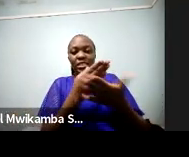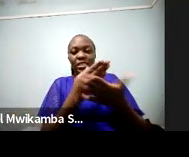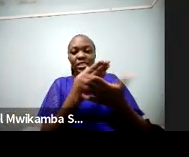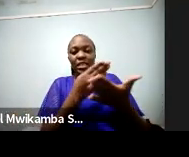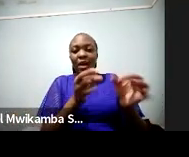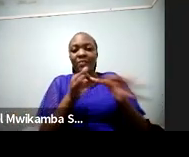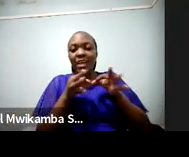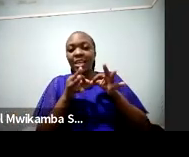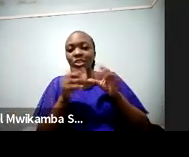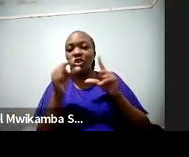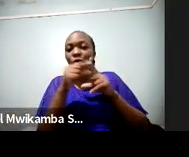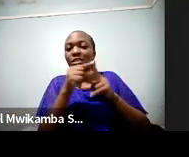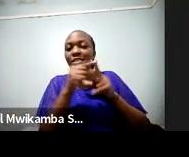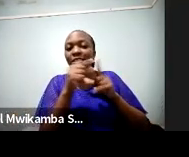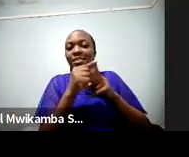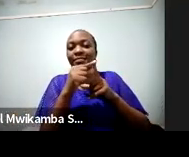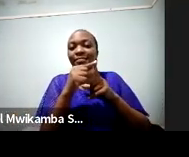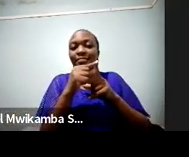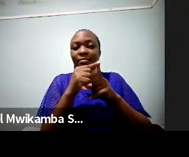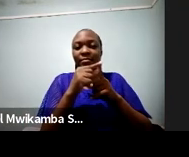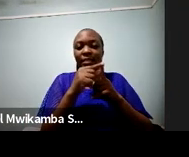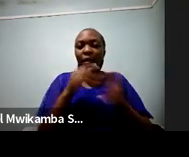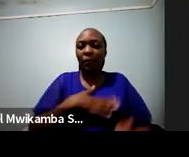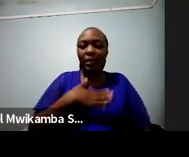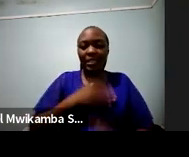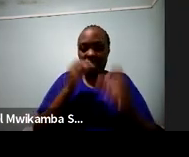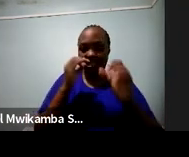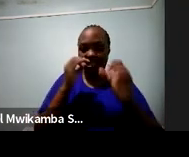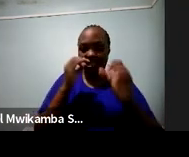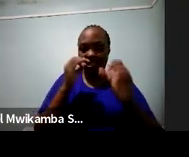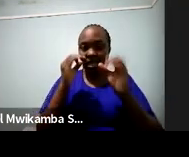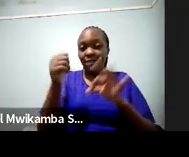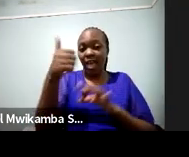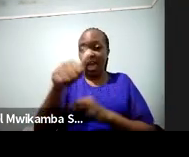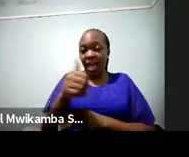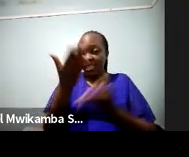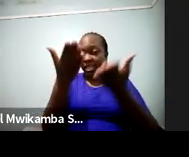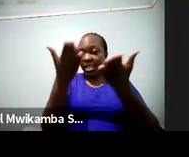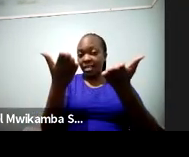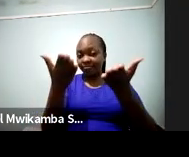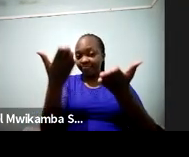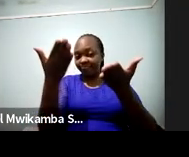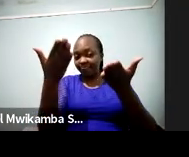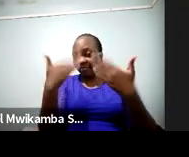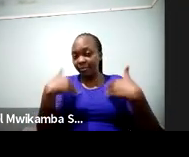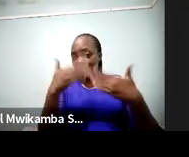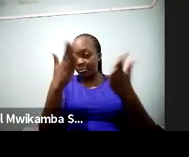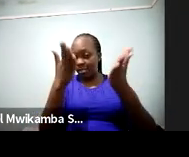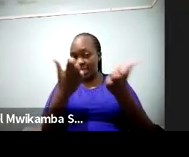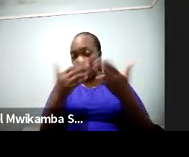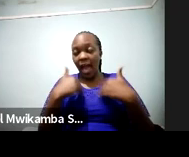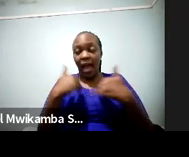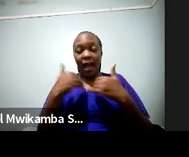know the number of you who have encountered finance classes, or at least who have an idea what financial management is all about, either